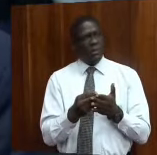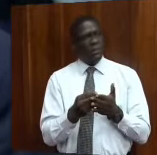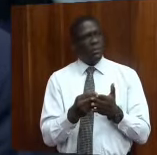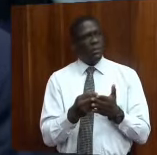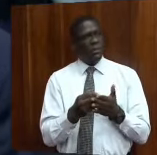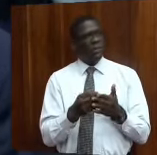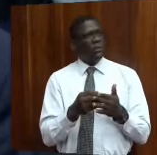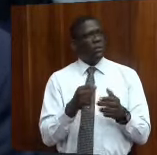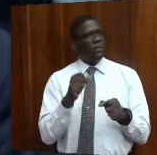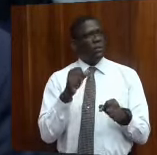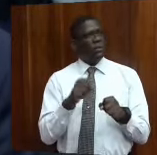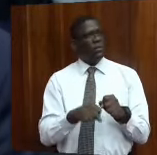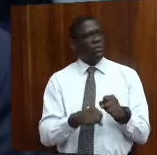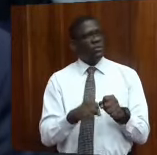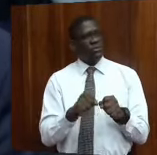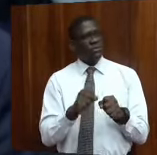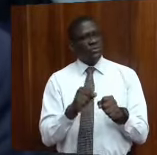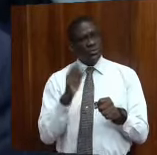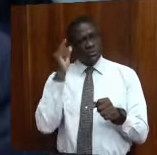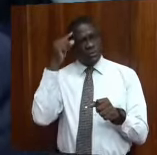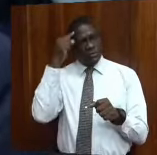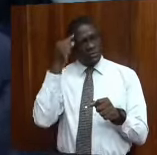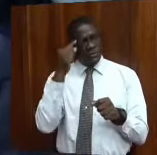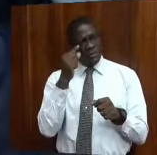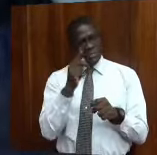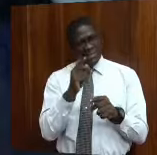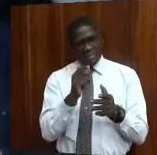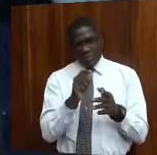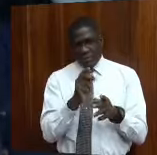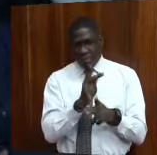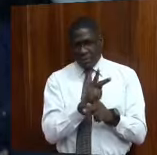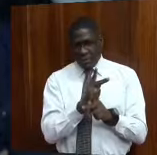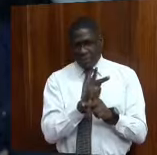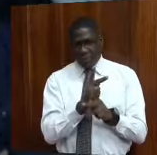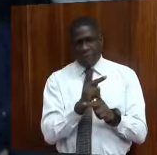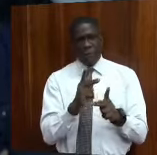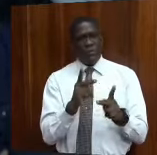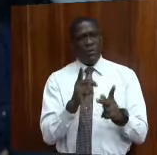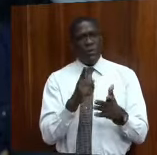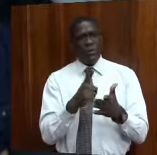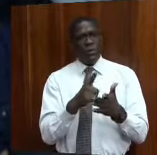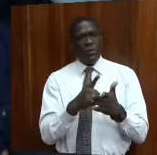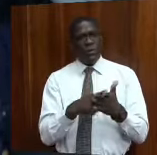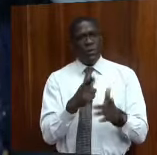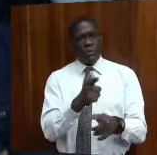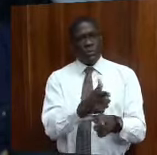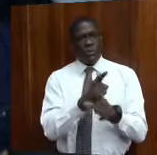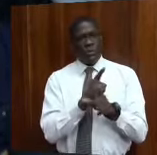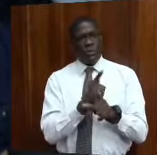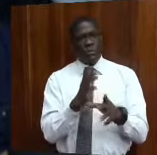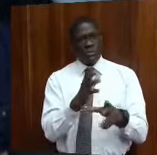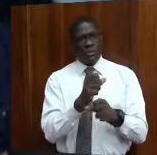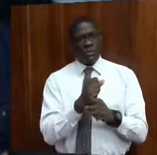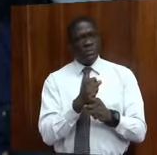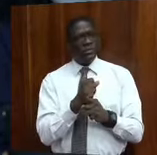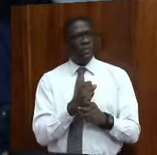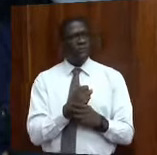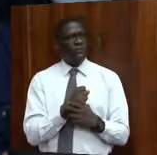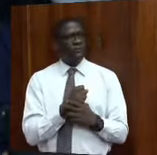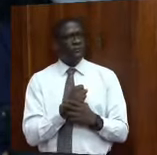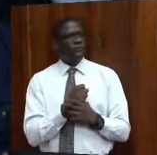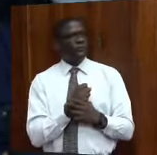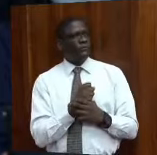by scaling back on drawdowns on these concessionary loans. Mr. Speaker, as I indicated earlier, the policy